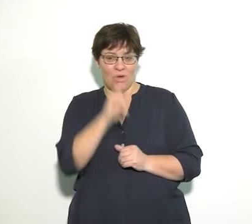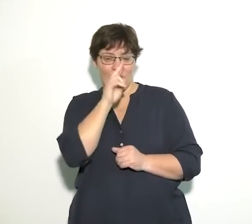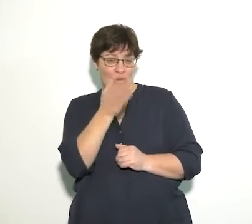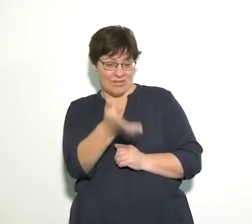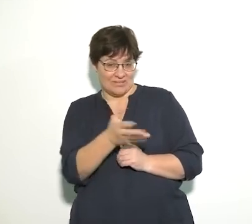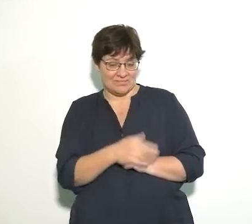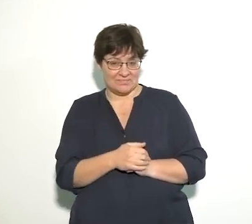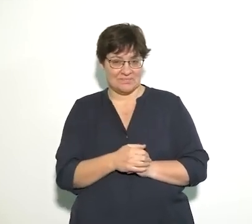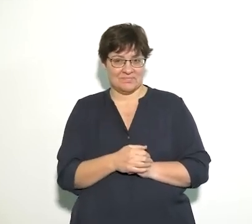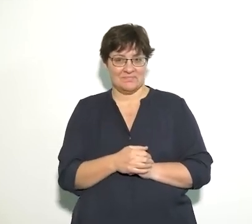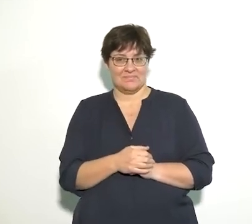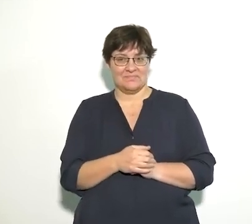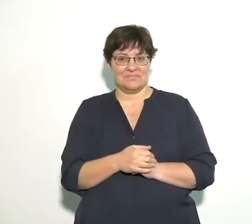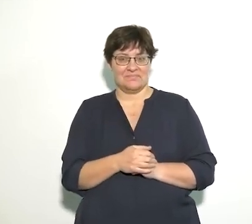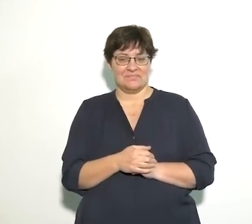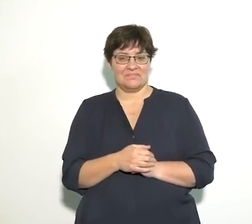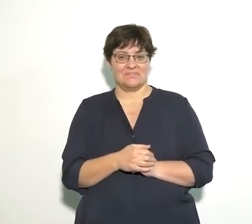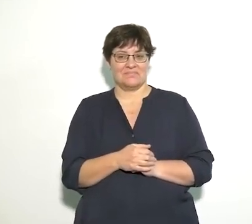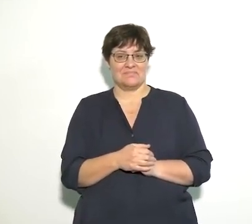to look like this.